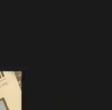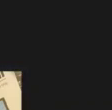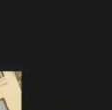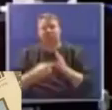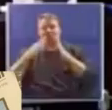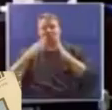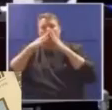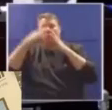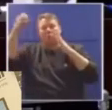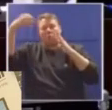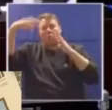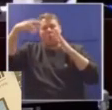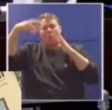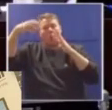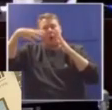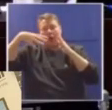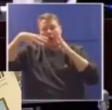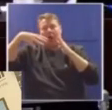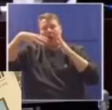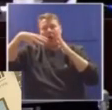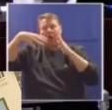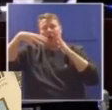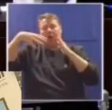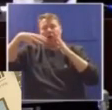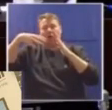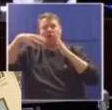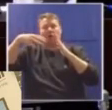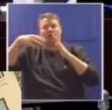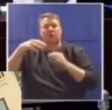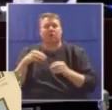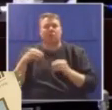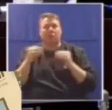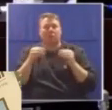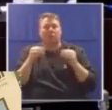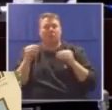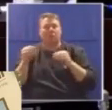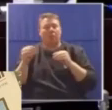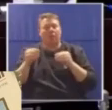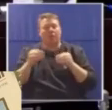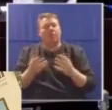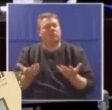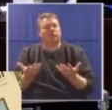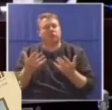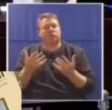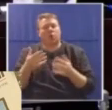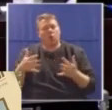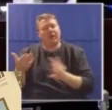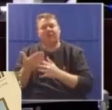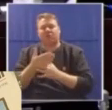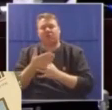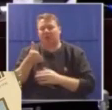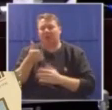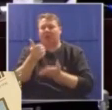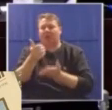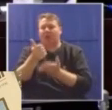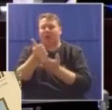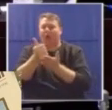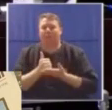solar installations. Now, those are interventions that are going to help to reduce the